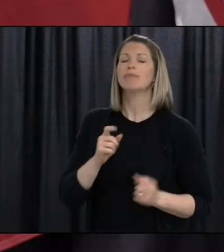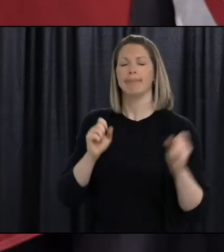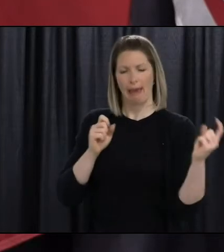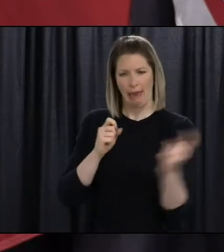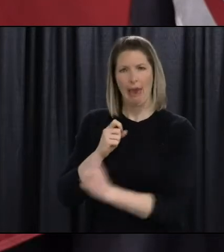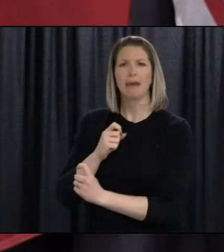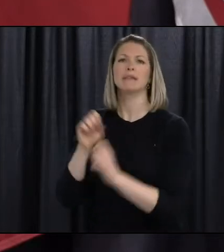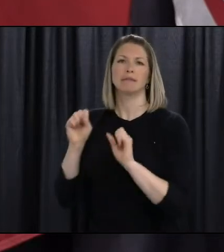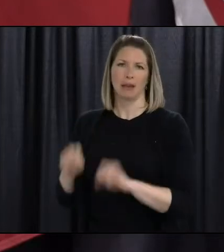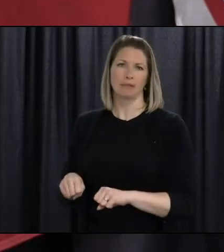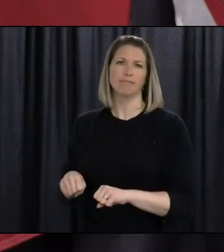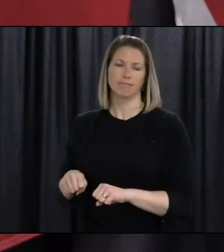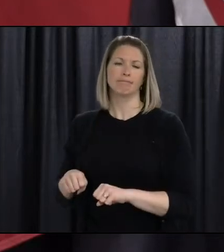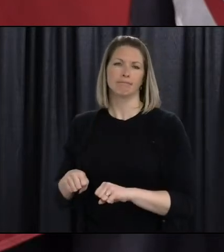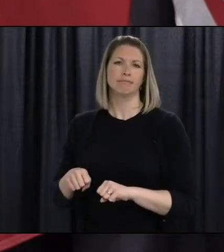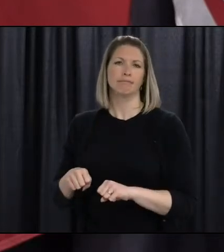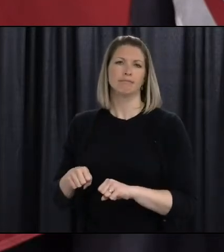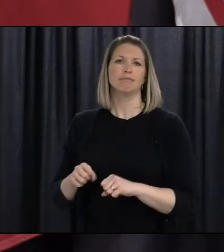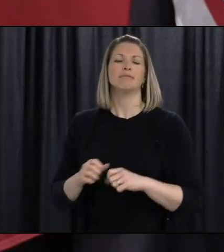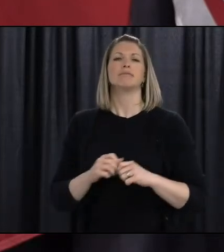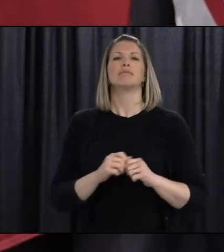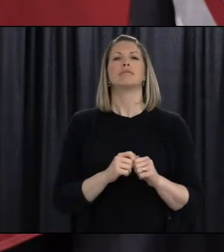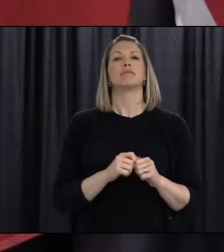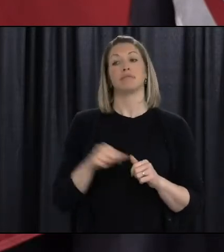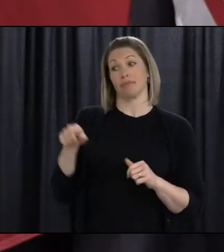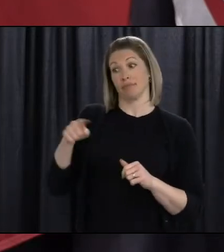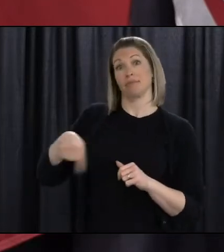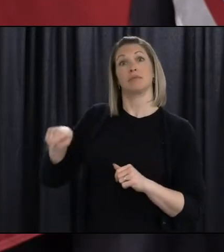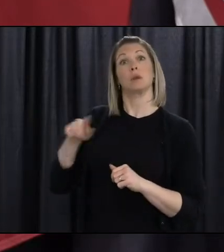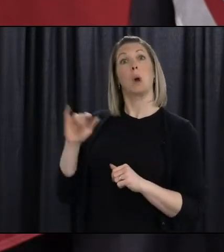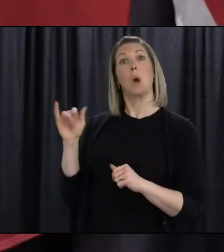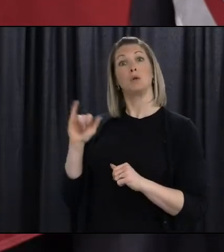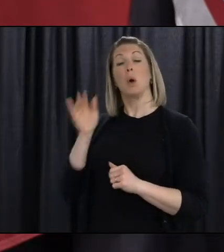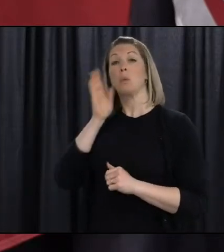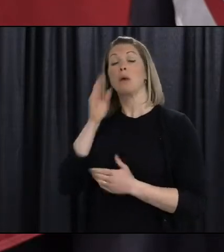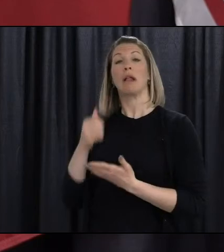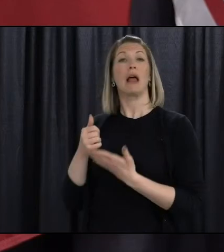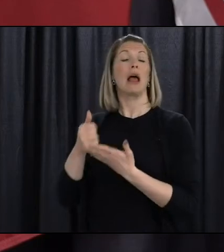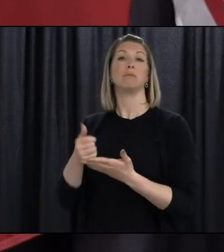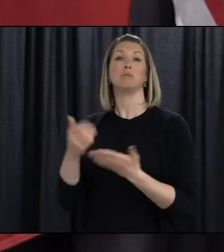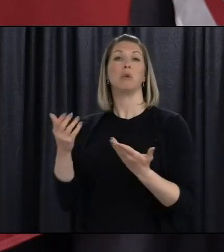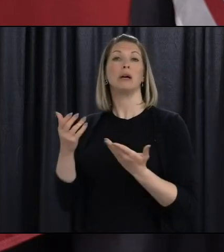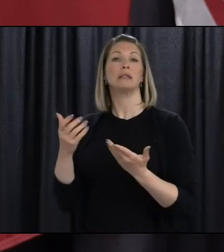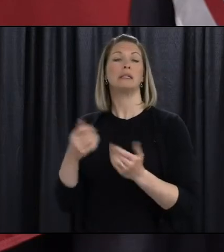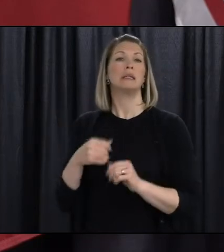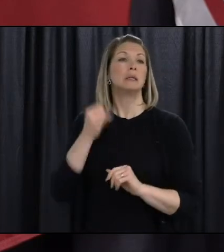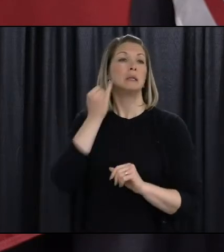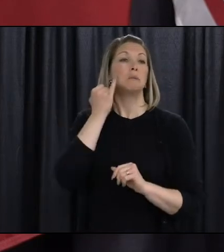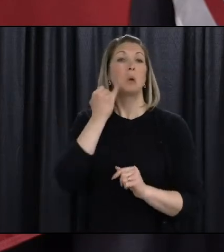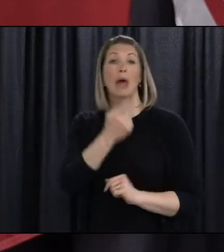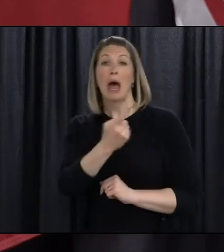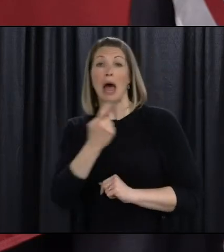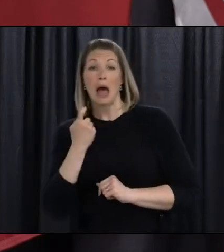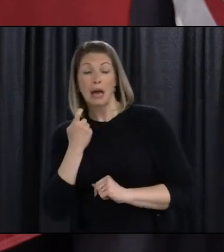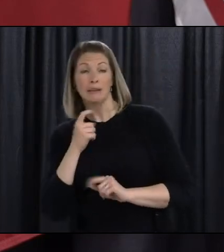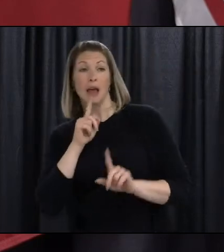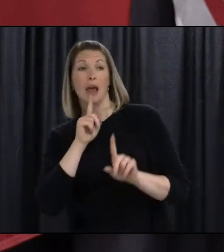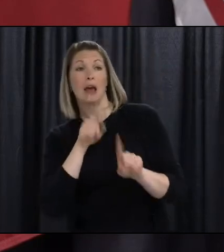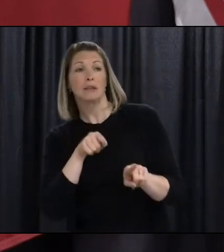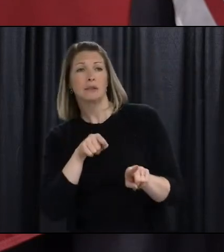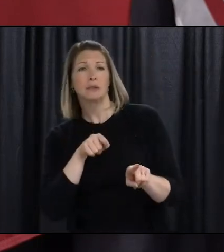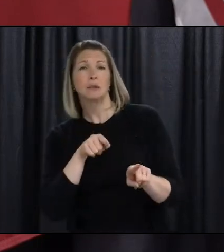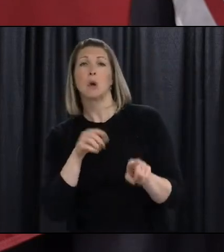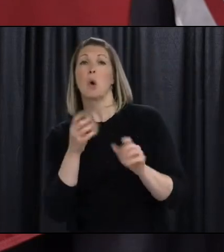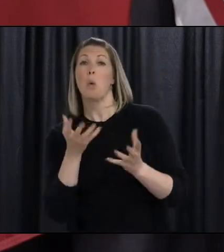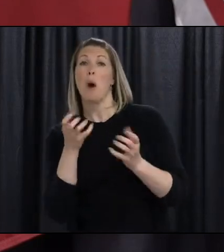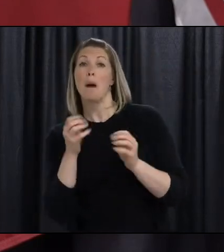different levels. Now, they will also direct business owners to various resources and guidelines. Of course,